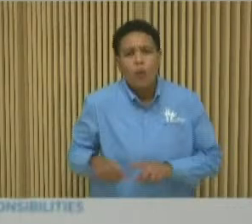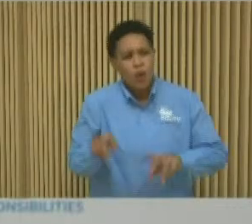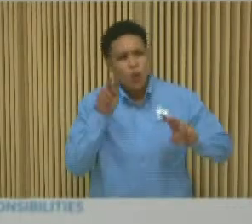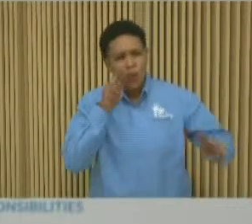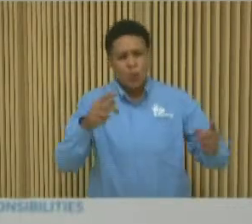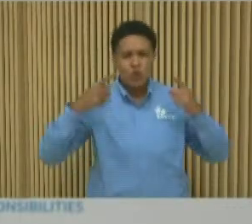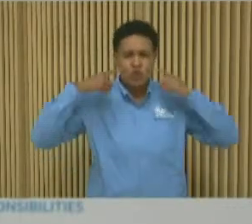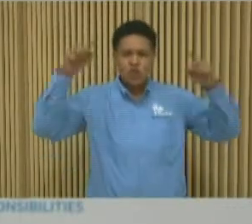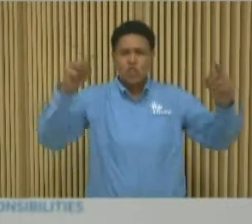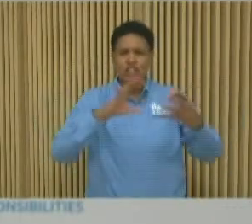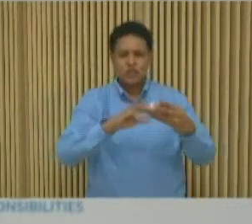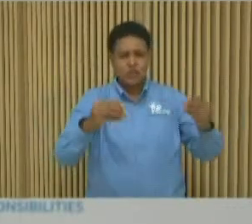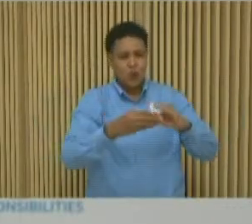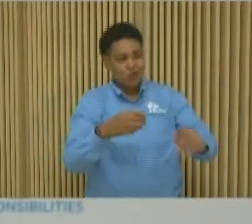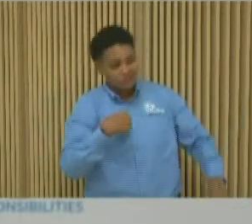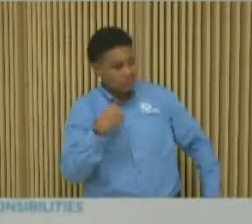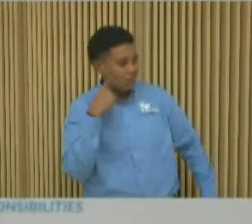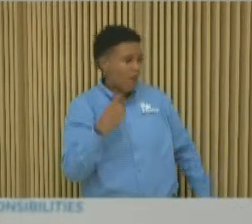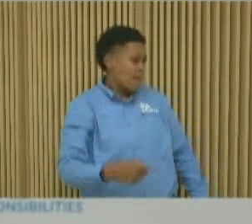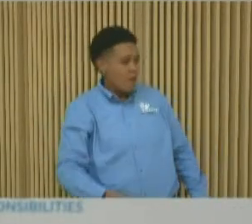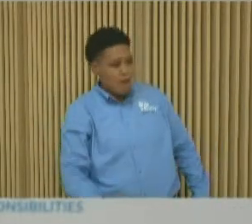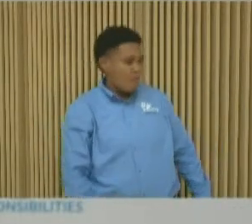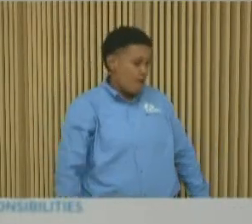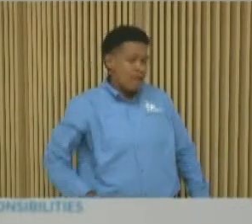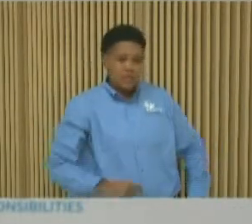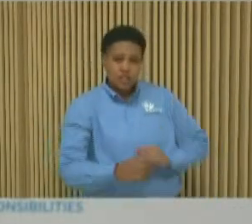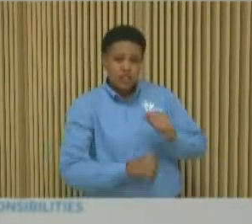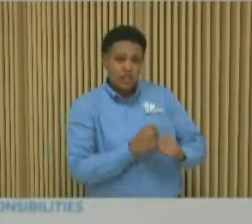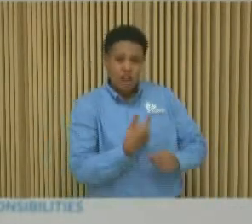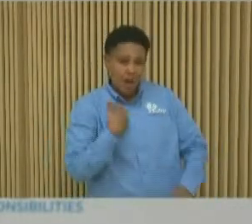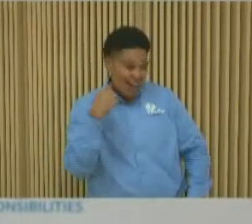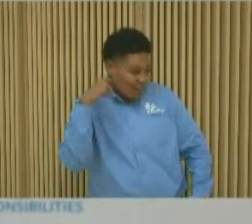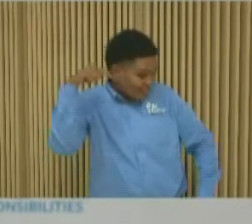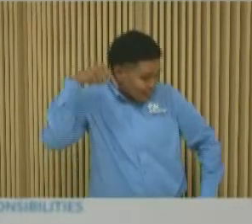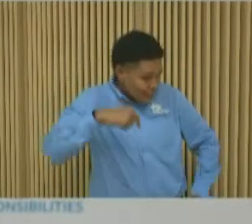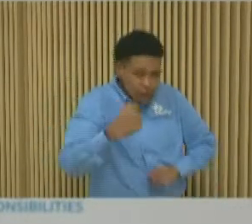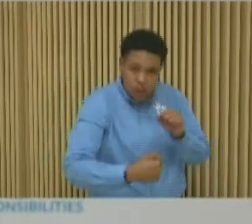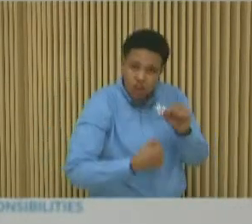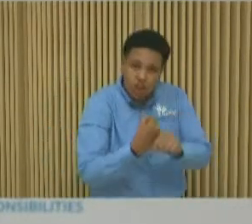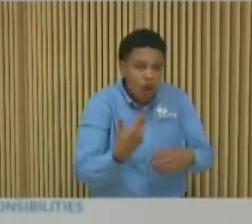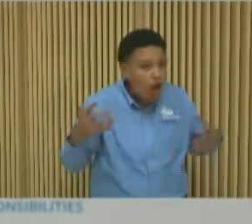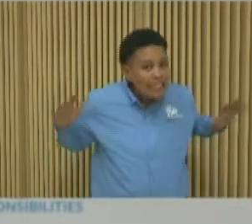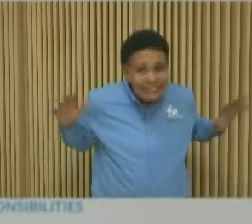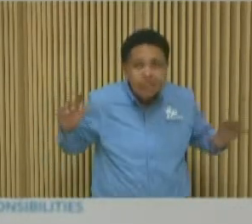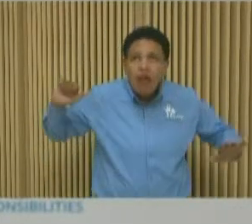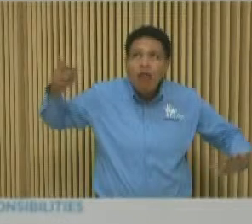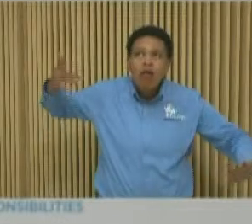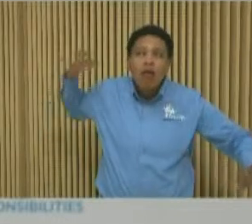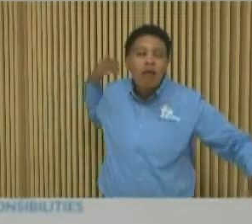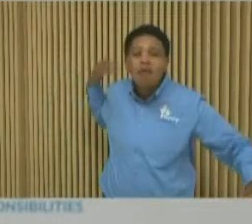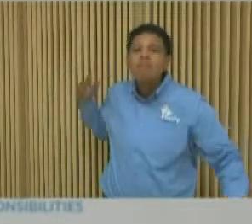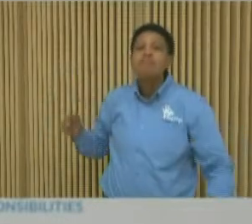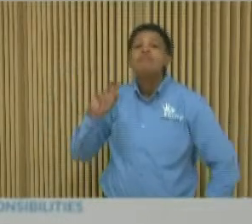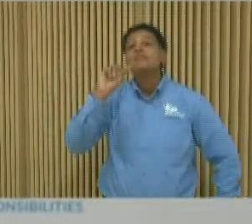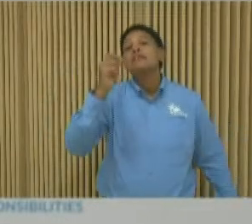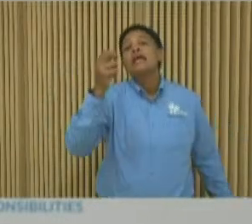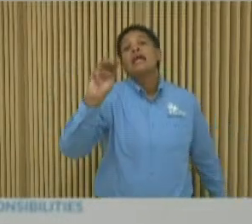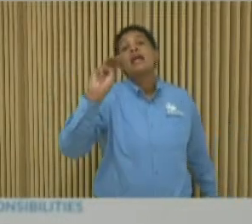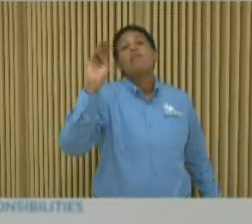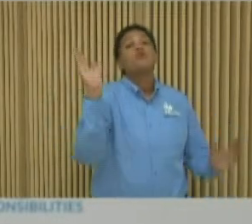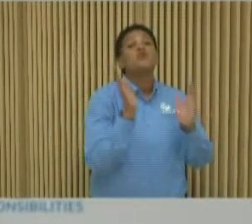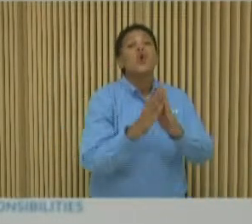story just this year, I got the figures for just this year. Denham Town had